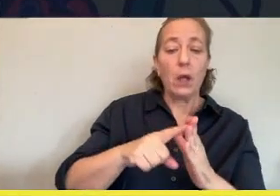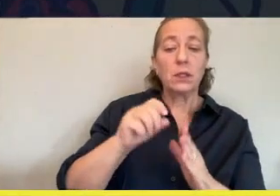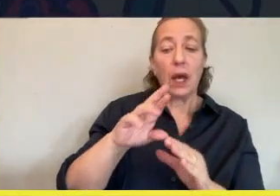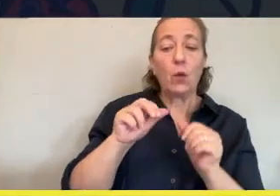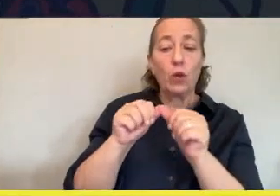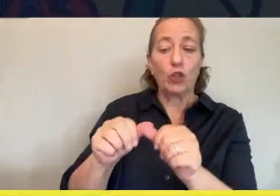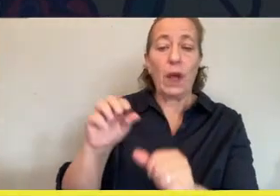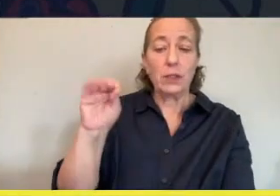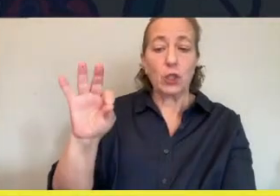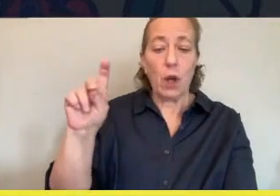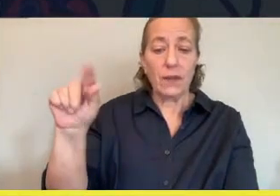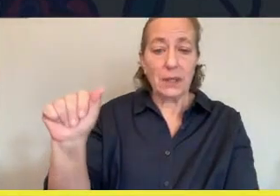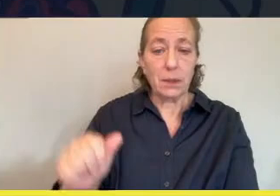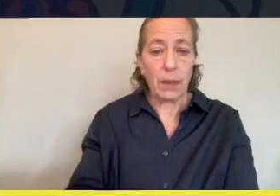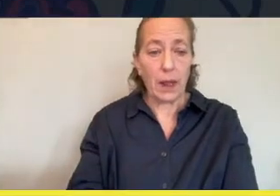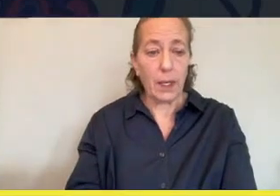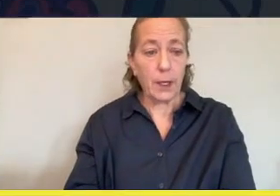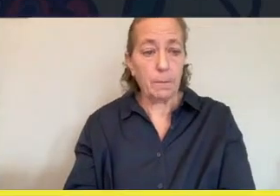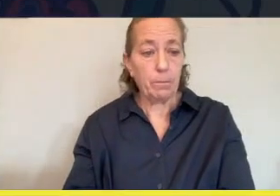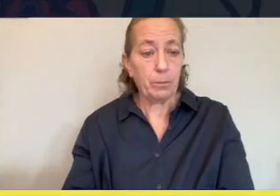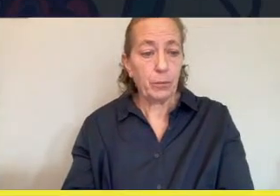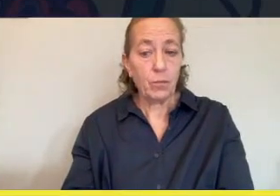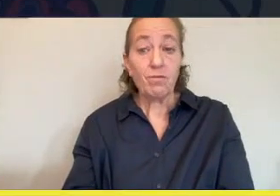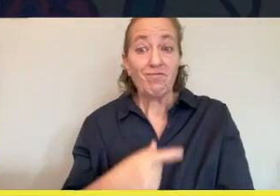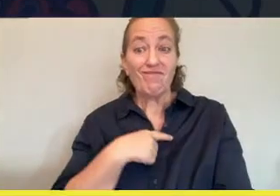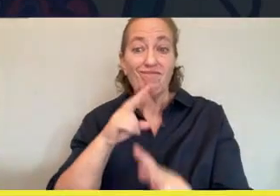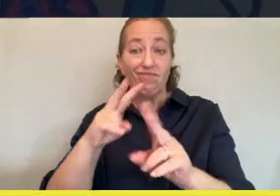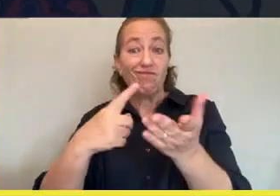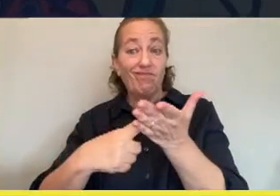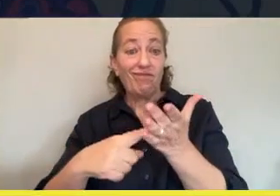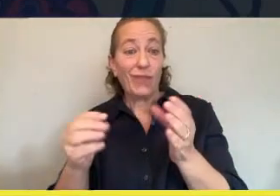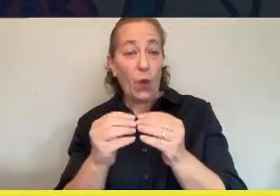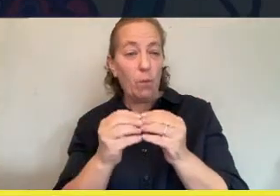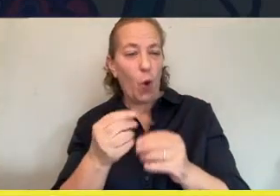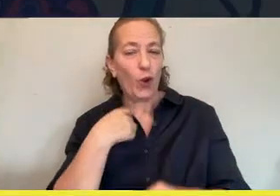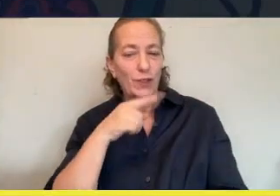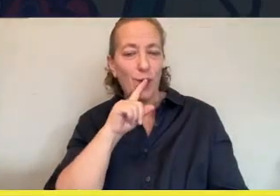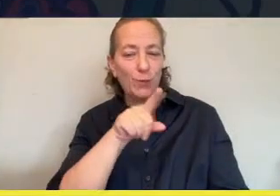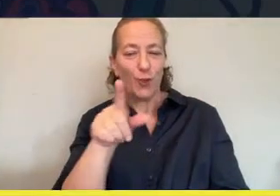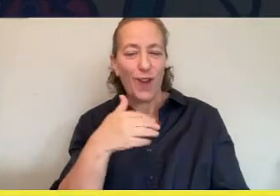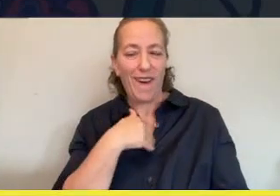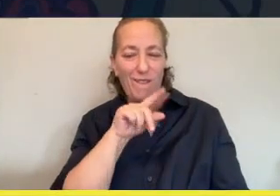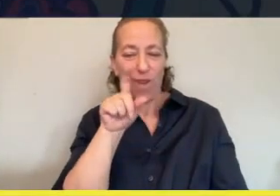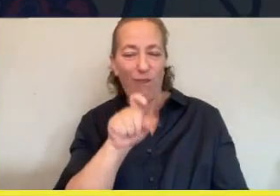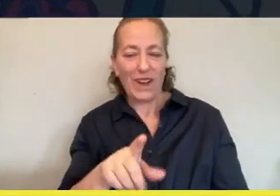disability. And I'm happy to talk about this more because I think there's some questions out there. Thank you.